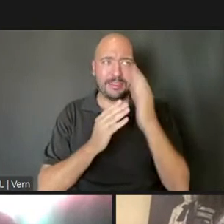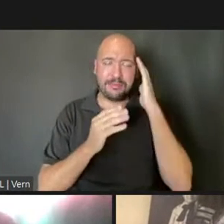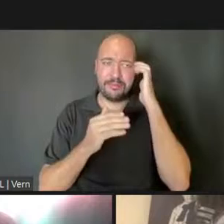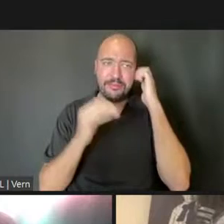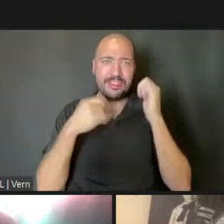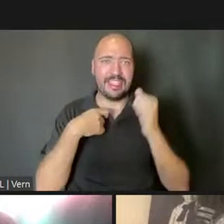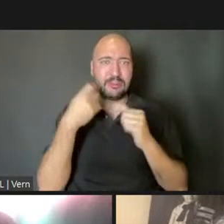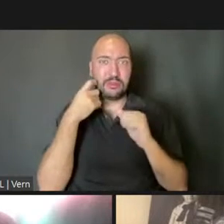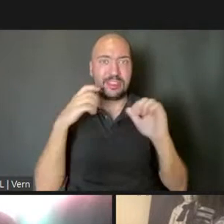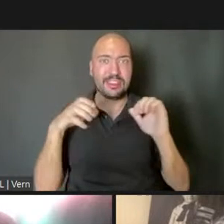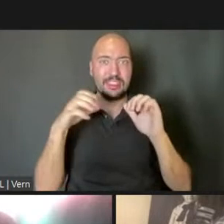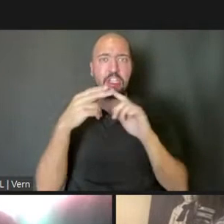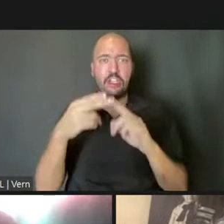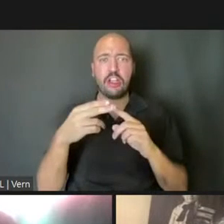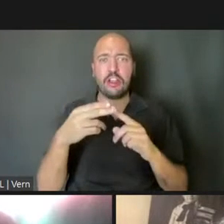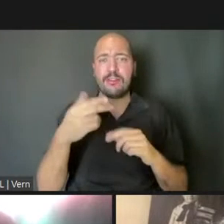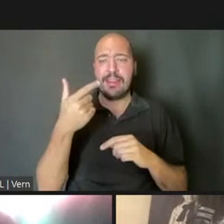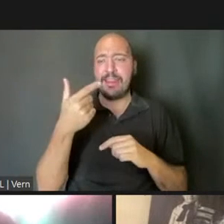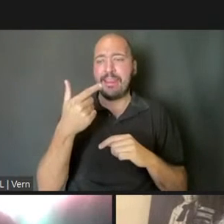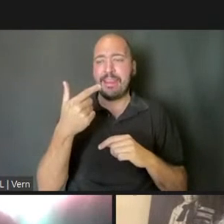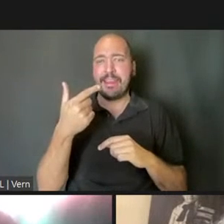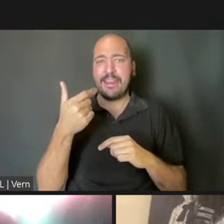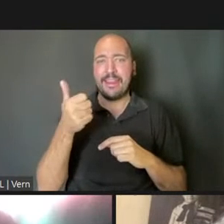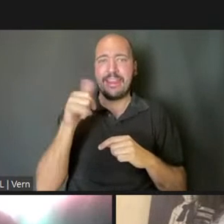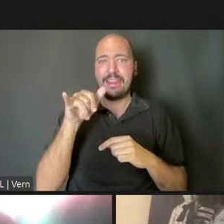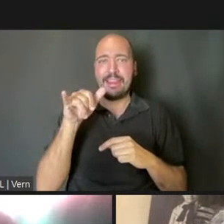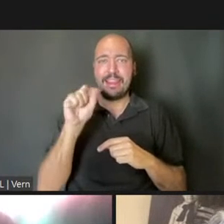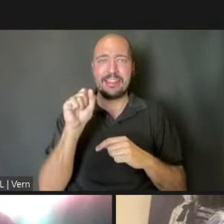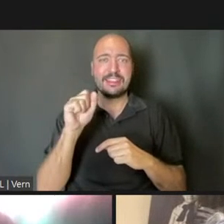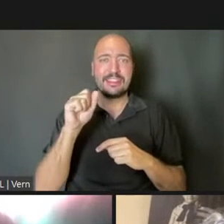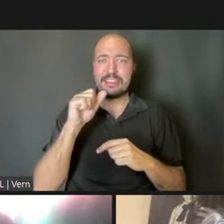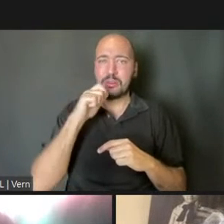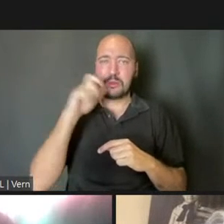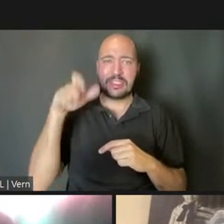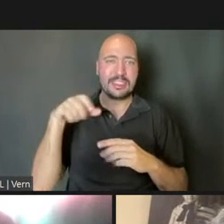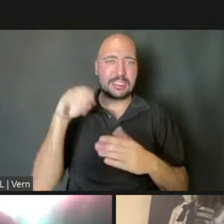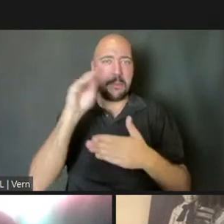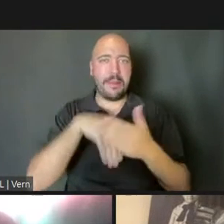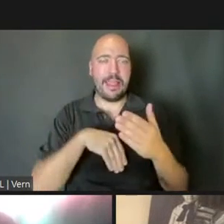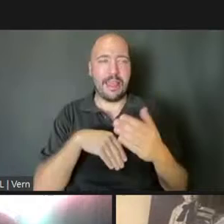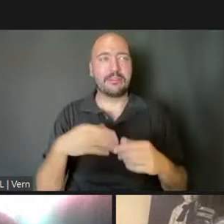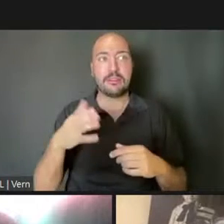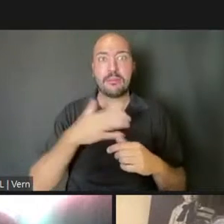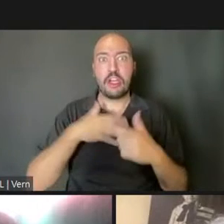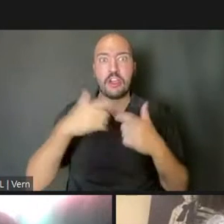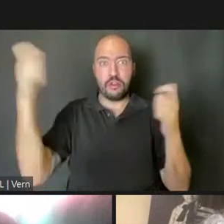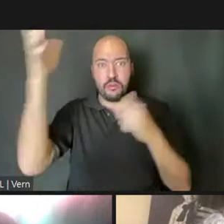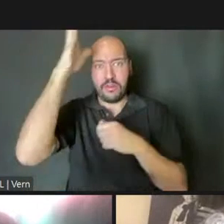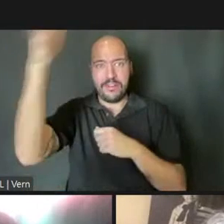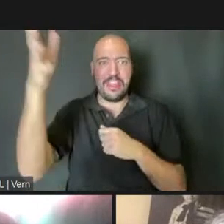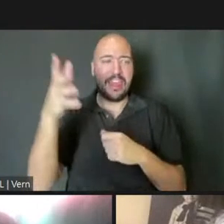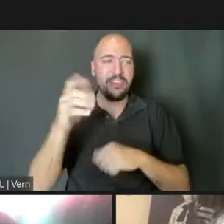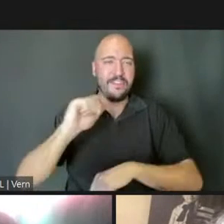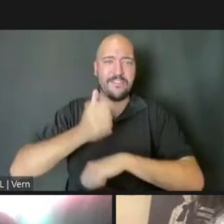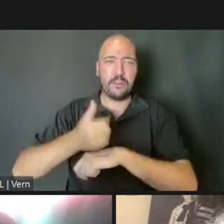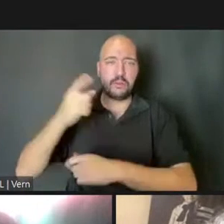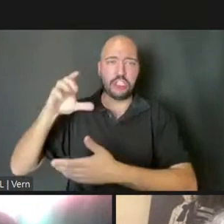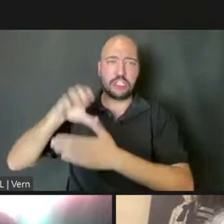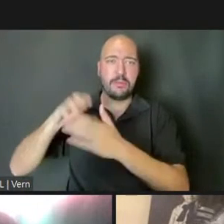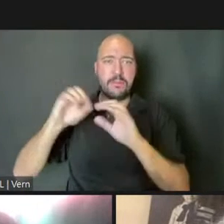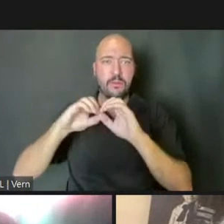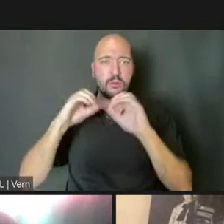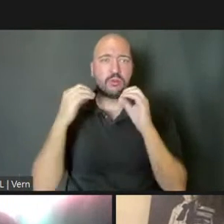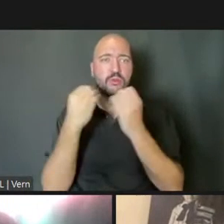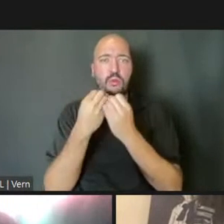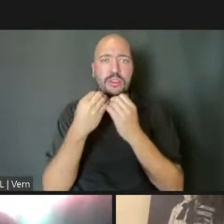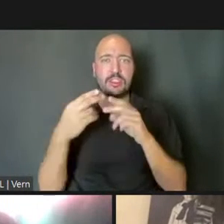did called Gays Need Not Apply. And my great-grandfather founded a chapter of an